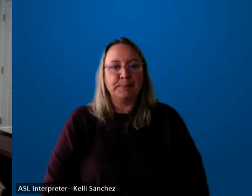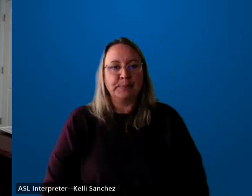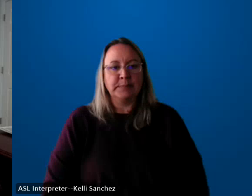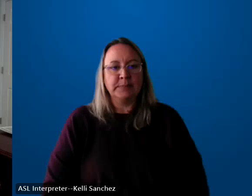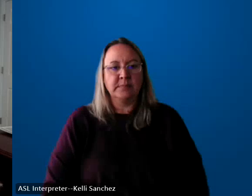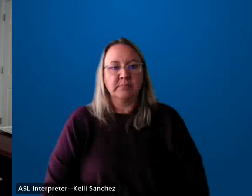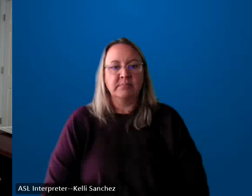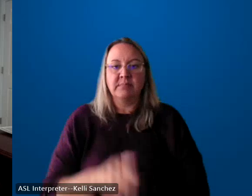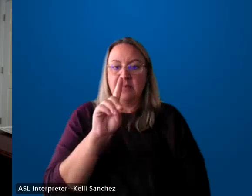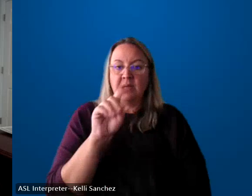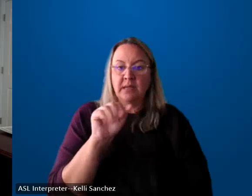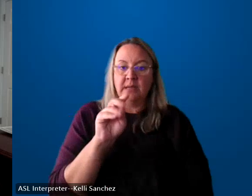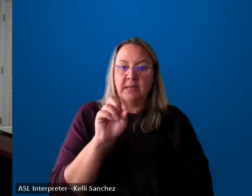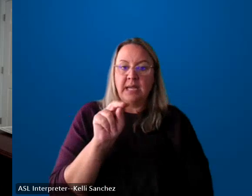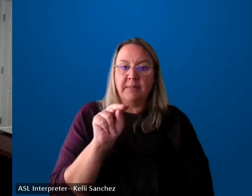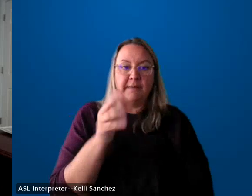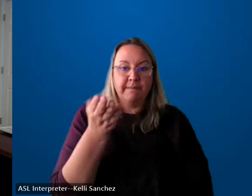Damon, you want to add to this?